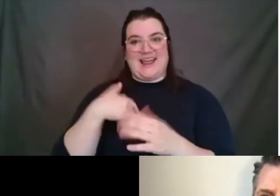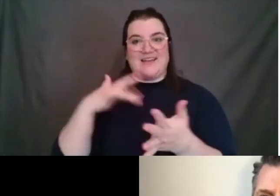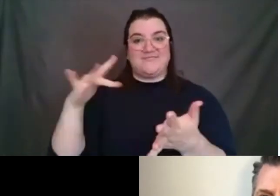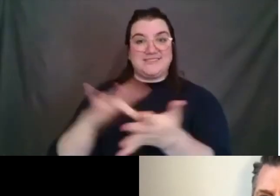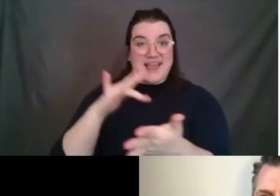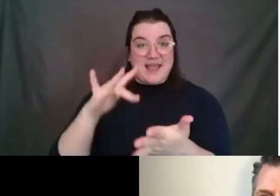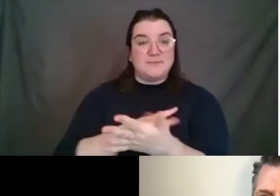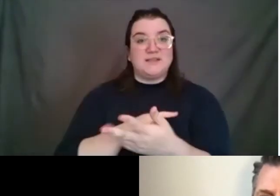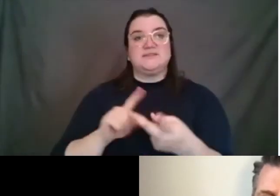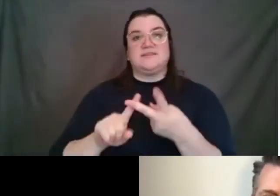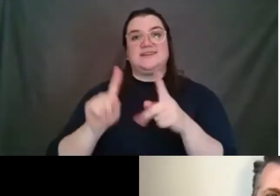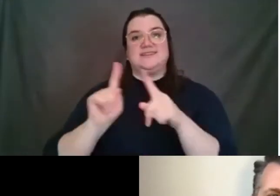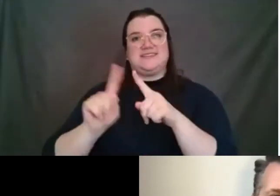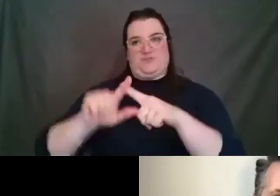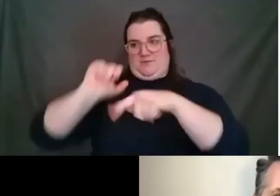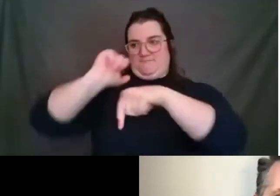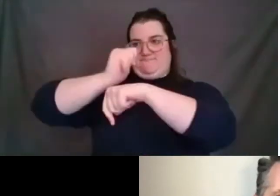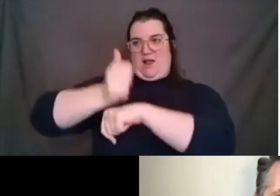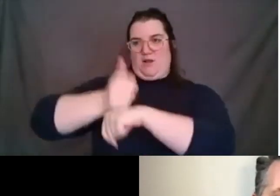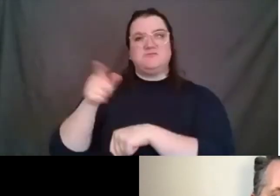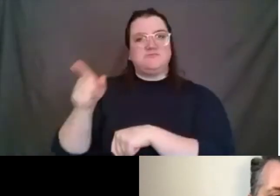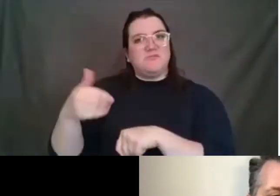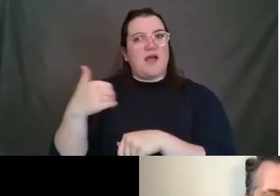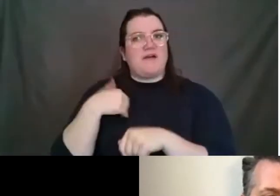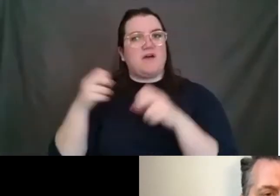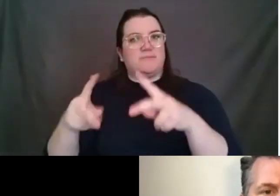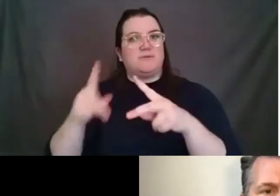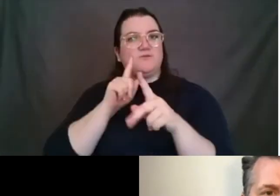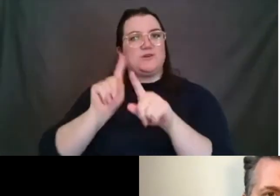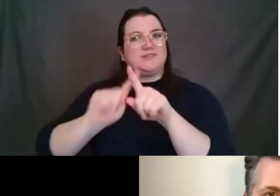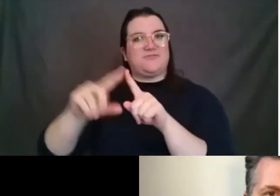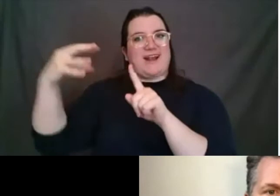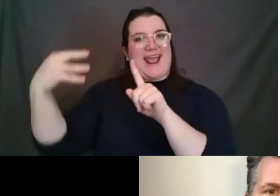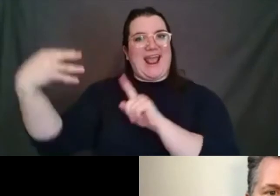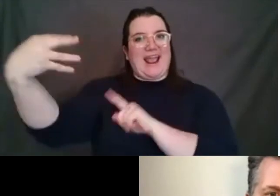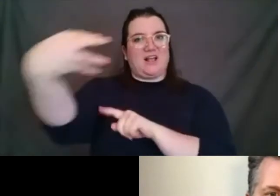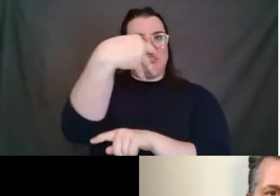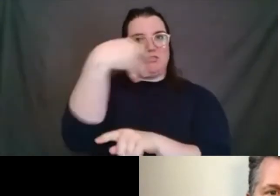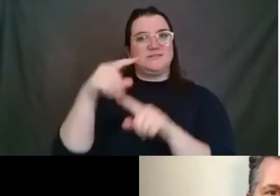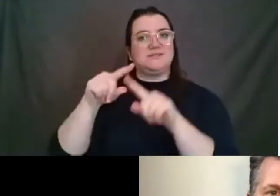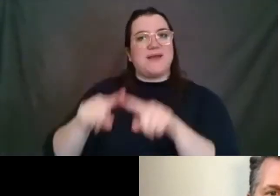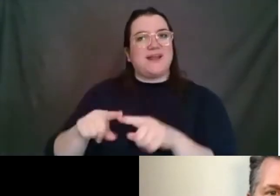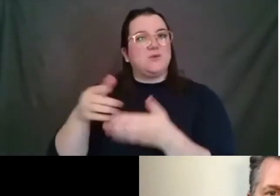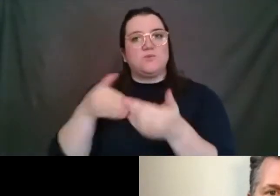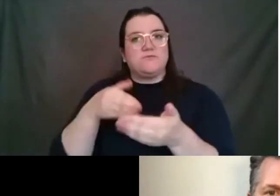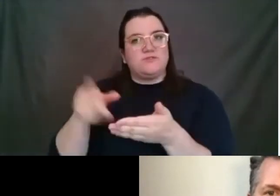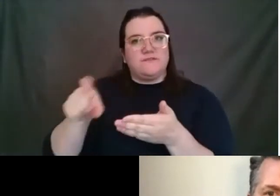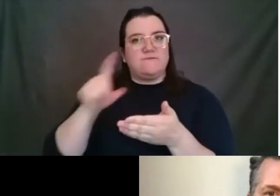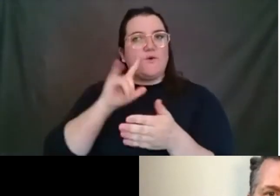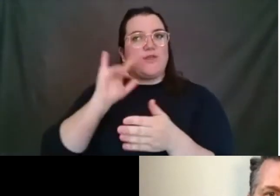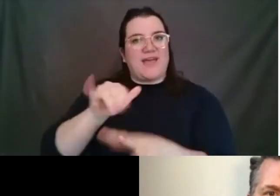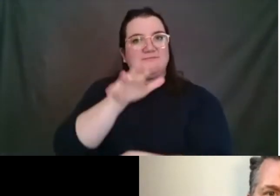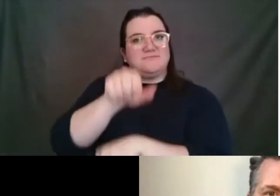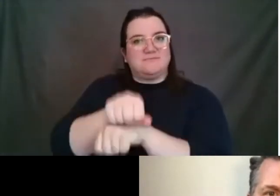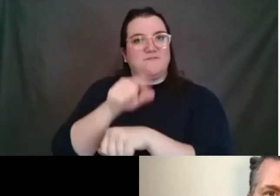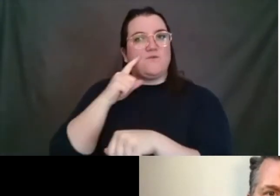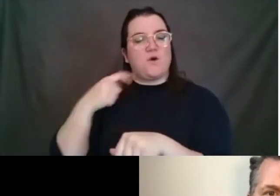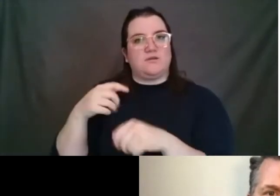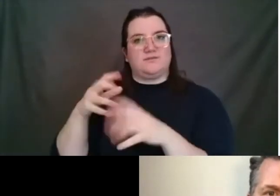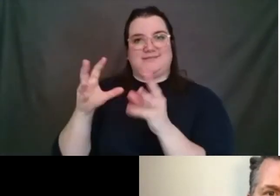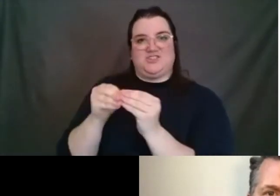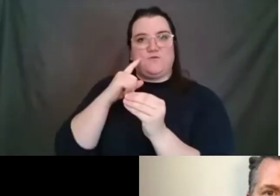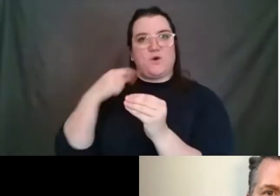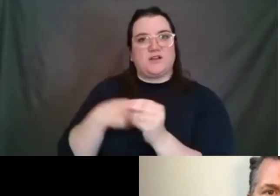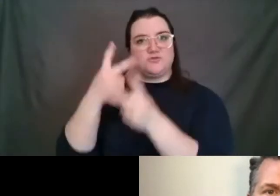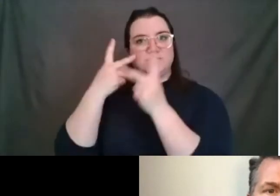mount the tablet to so that they have the opportunity to have different camera angles depending on what the need is for the session for us to be able to see. We also provide them with a